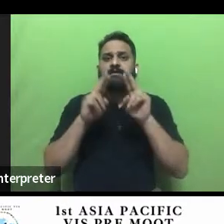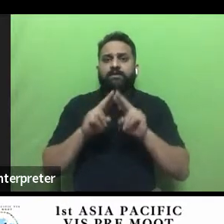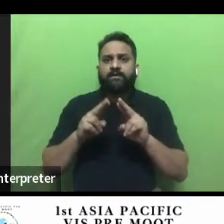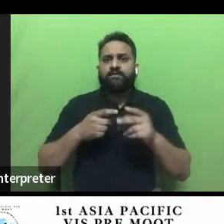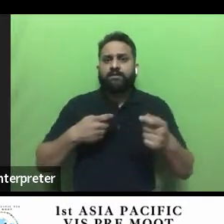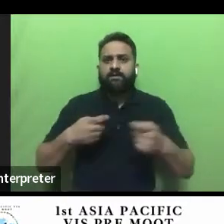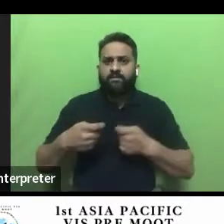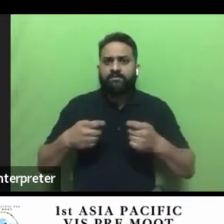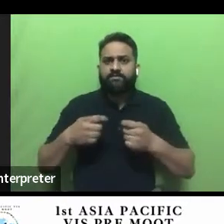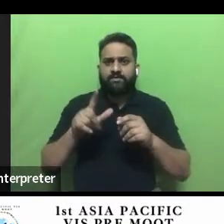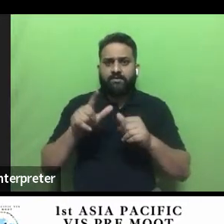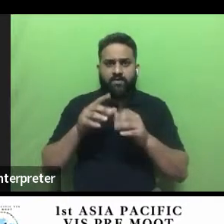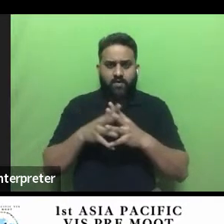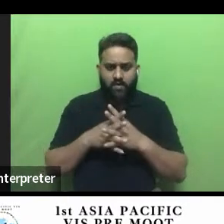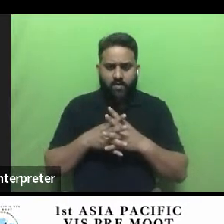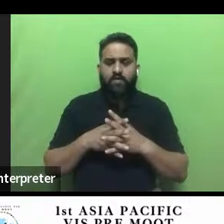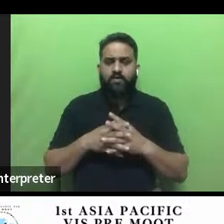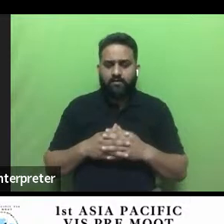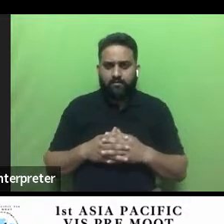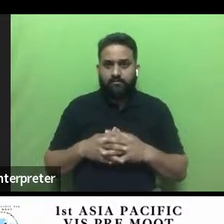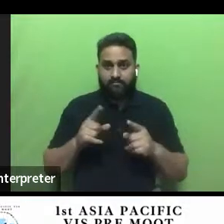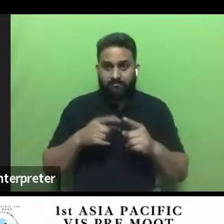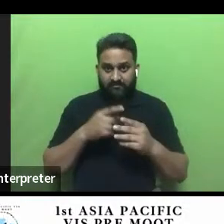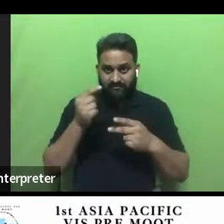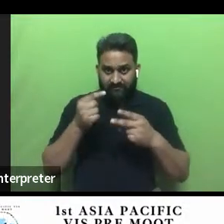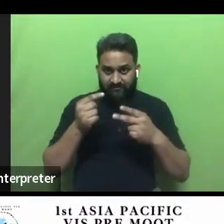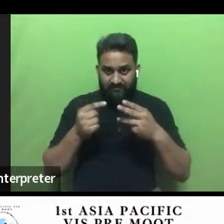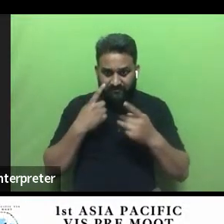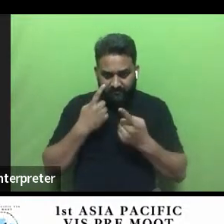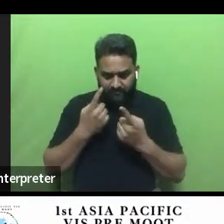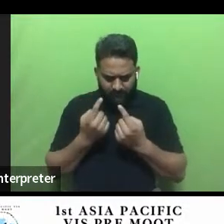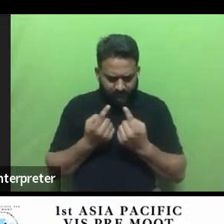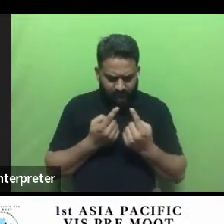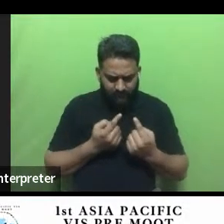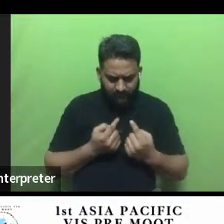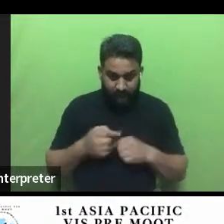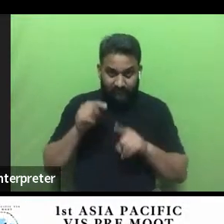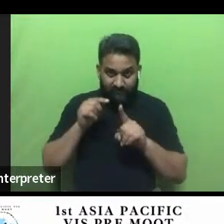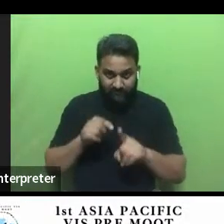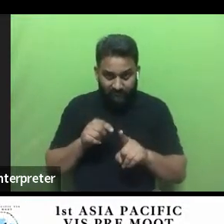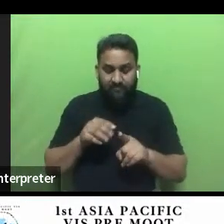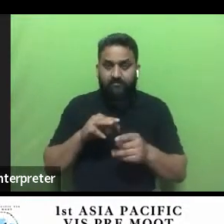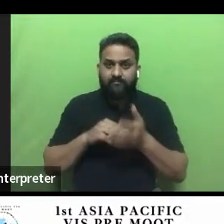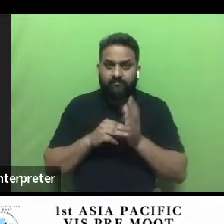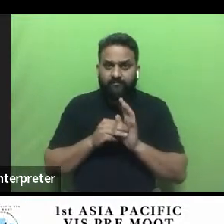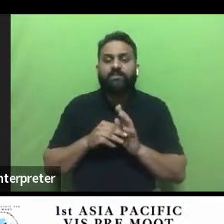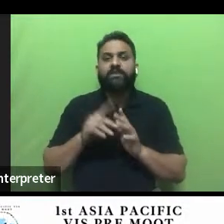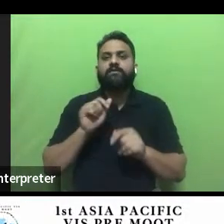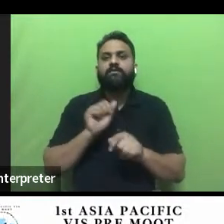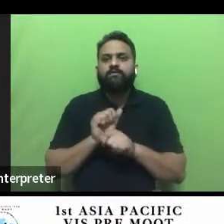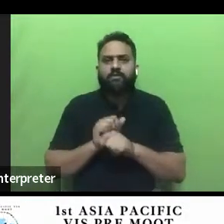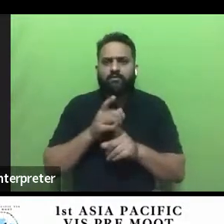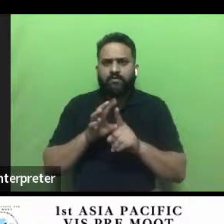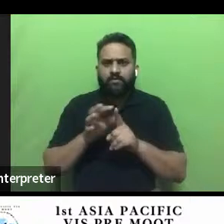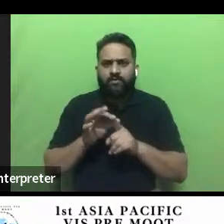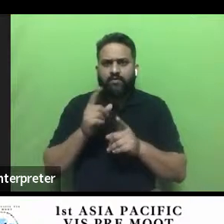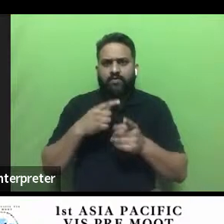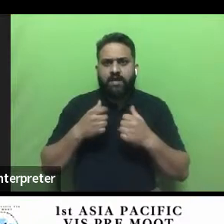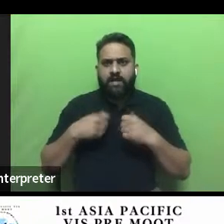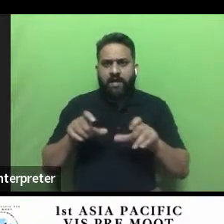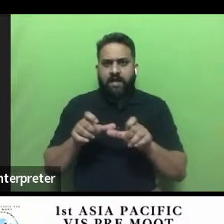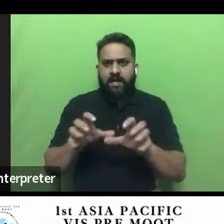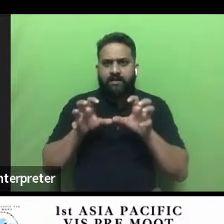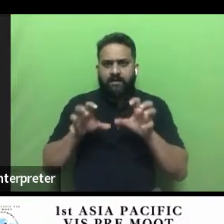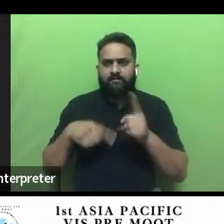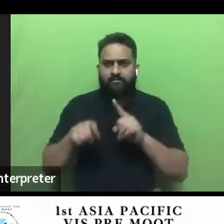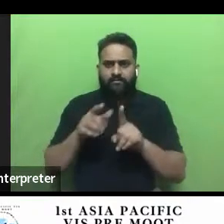Arbitration. According to this three-step test, which is used to determine the law governing the arbitration agreement, the first